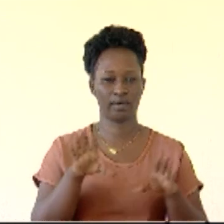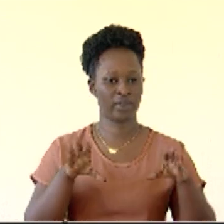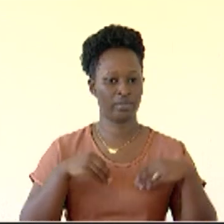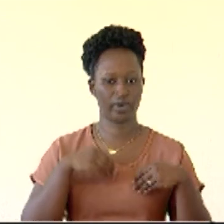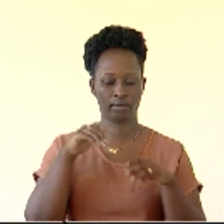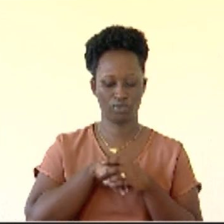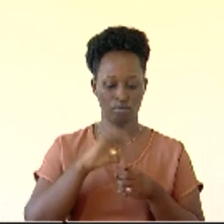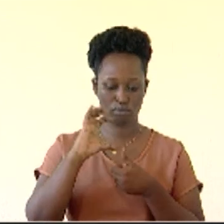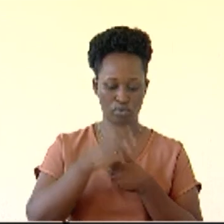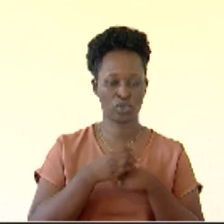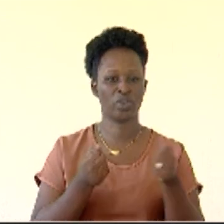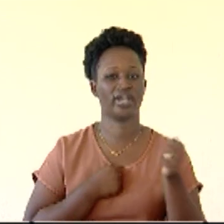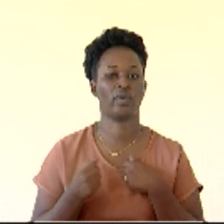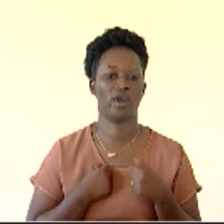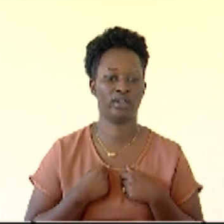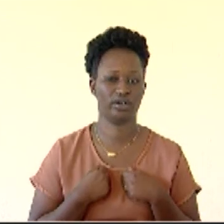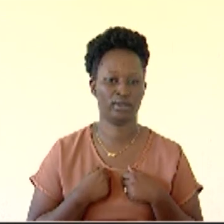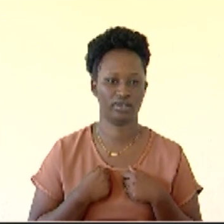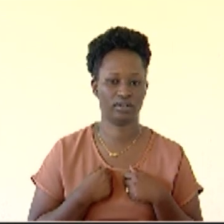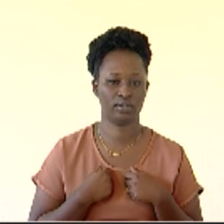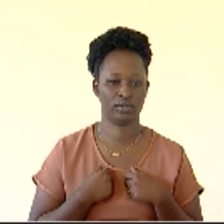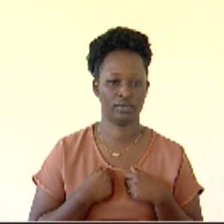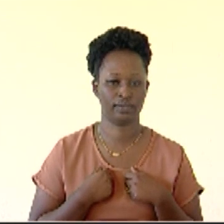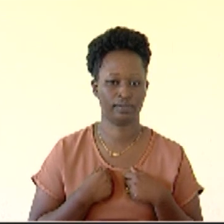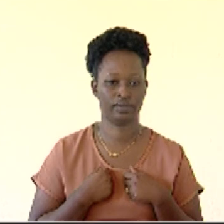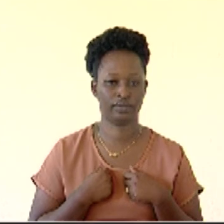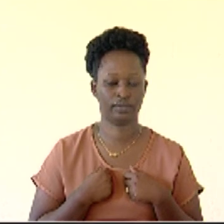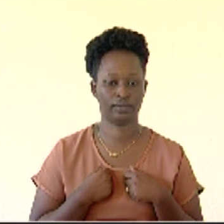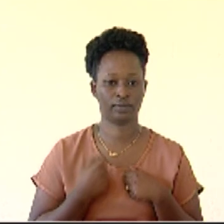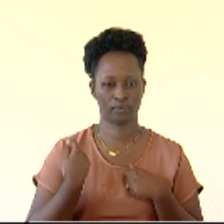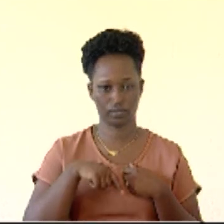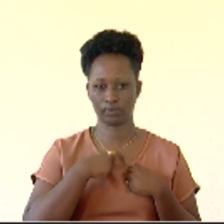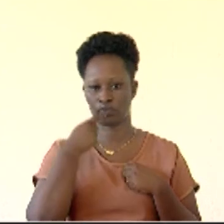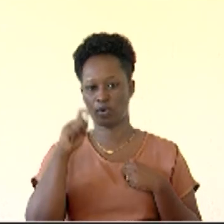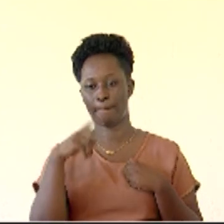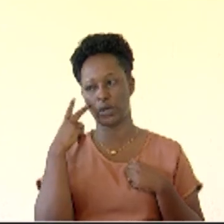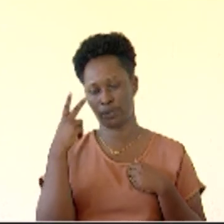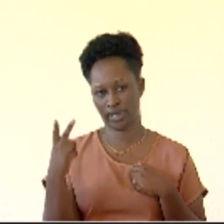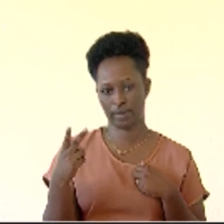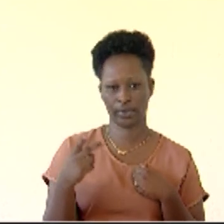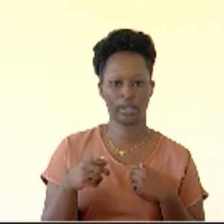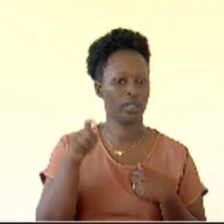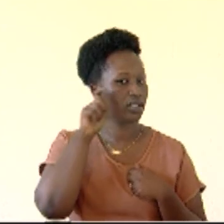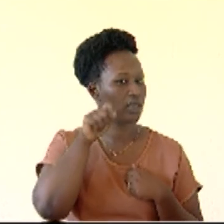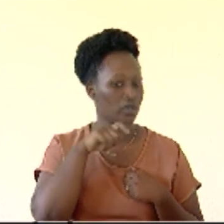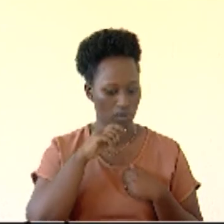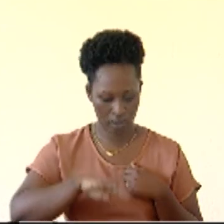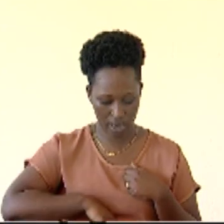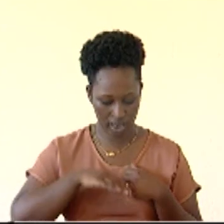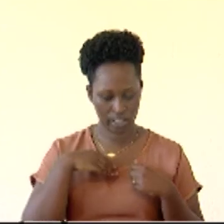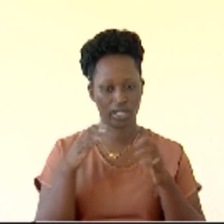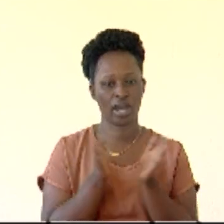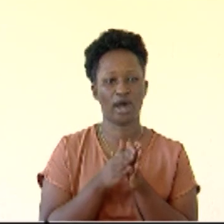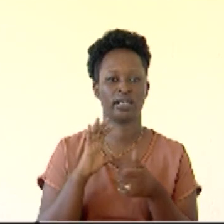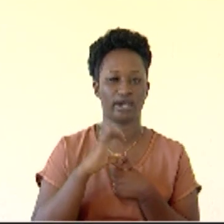These are things that are not acceptable in Rwandan culture. We're going to go through these things that are not sexual, age, and even culture.